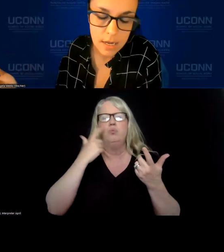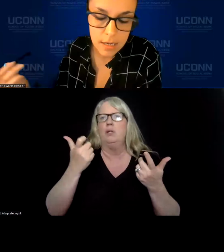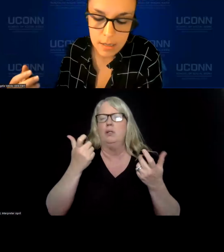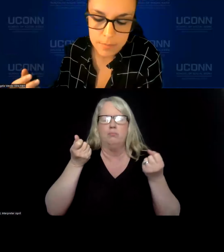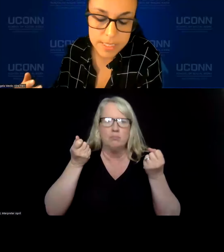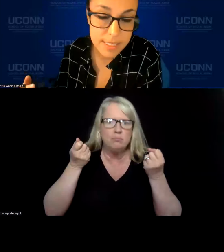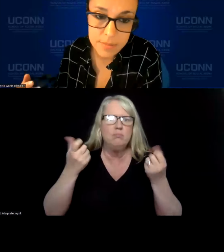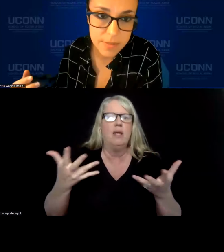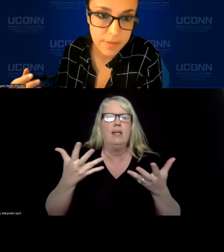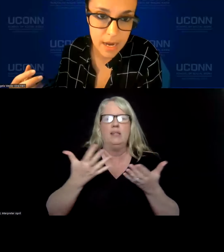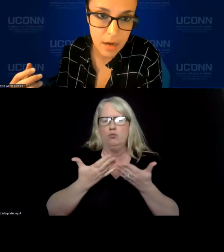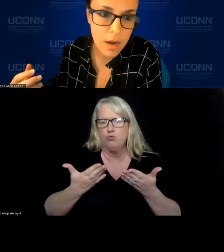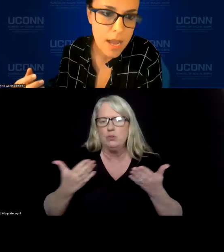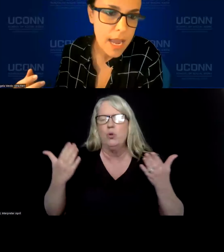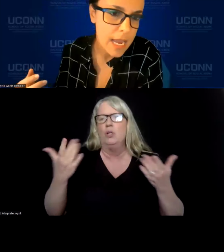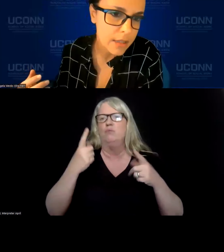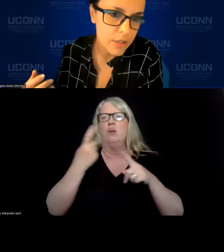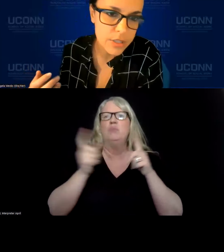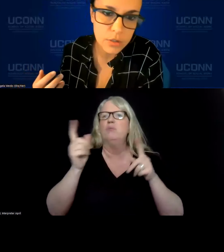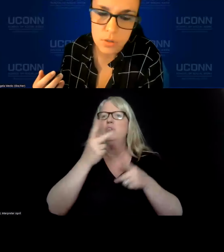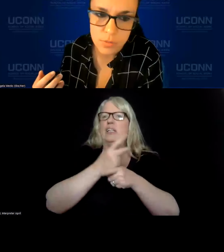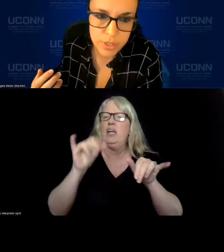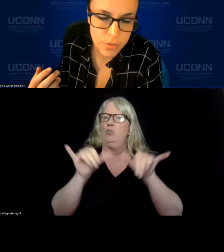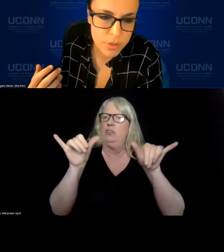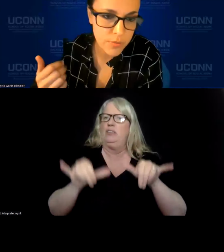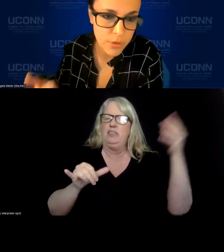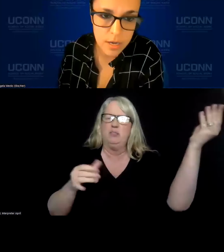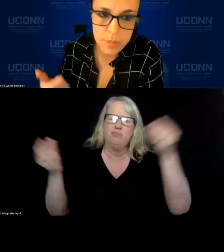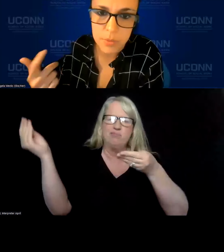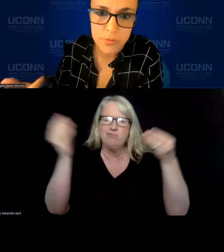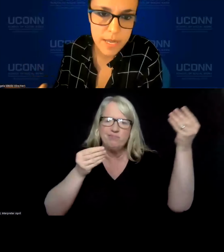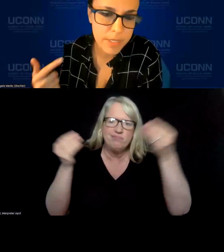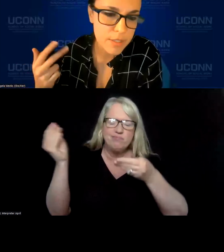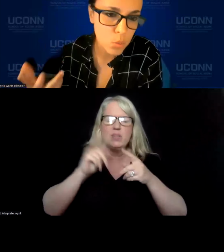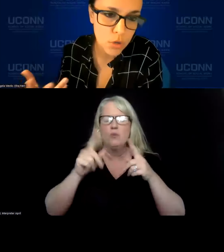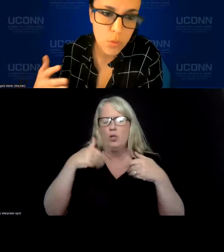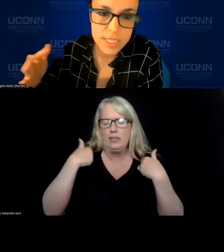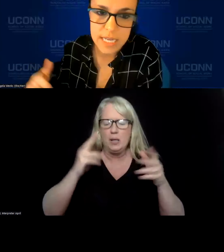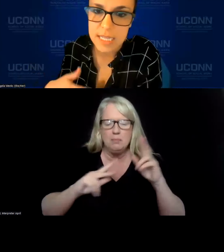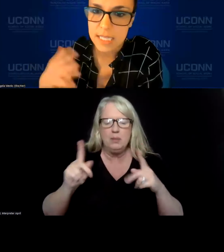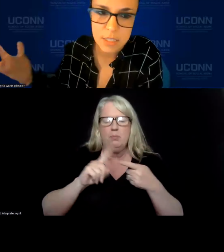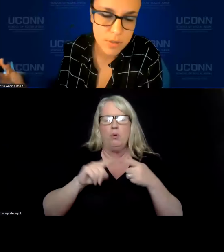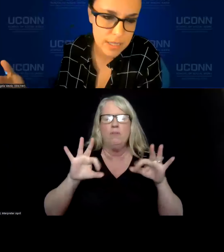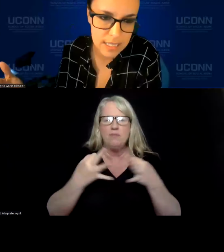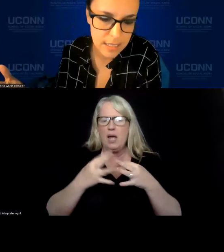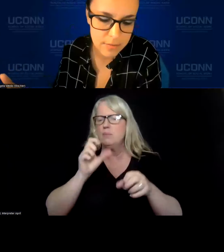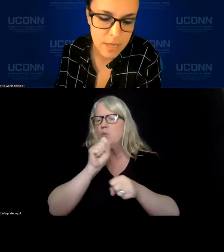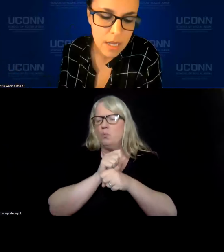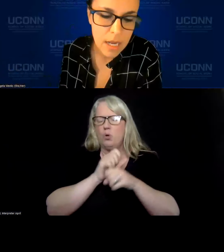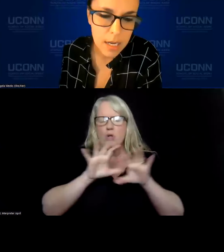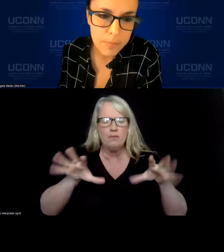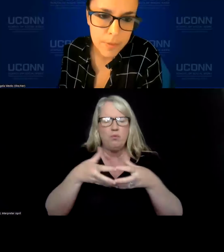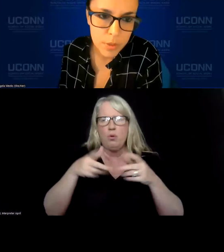across systems of care. And there's loads of resources for young people, families, the workforce, anything that you can think